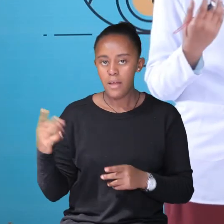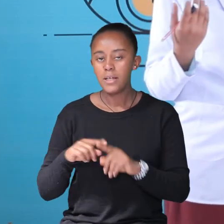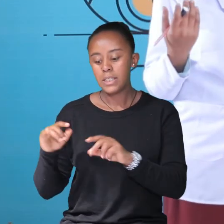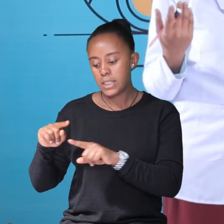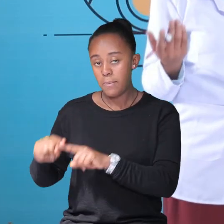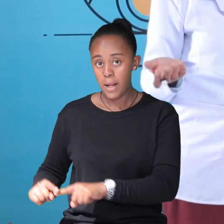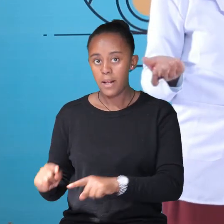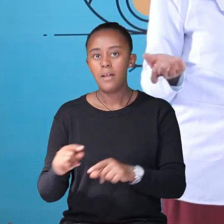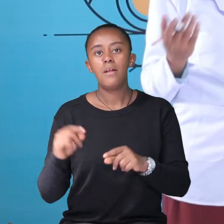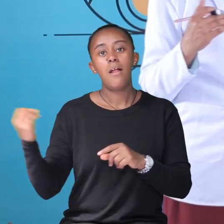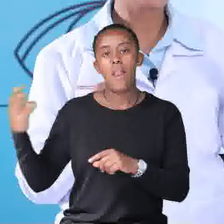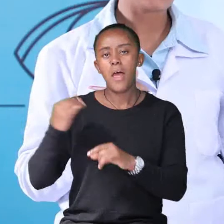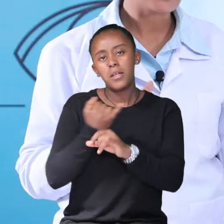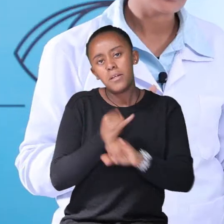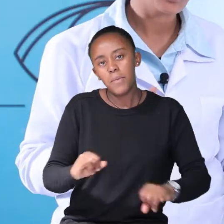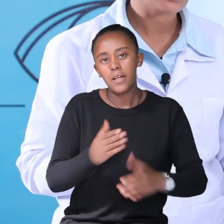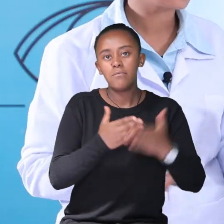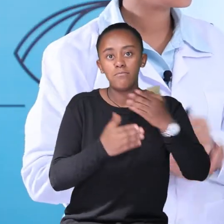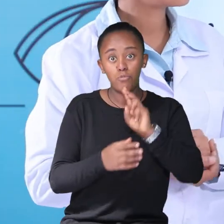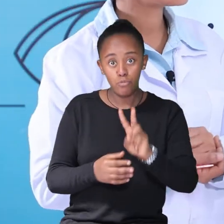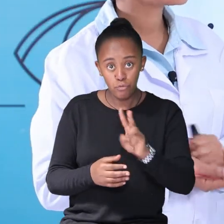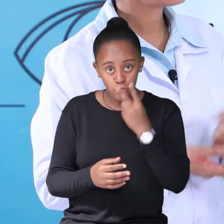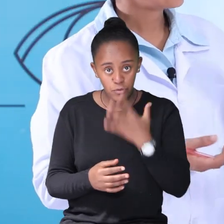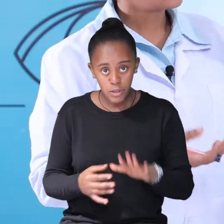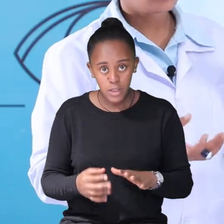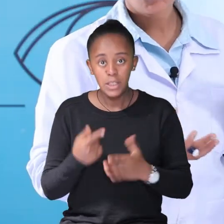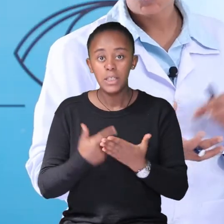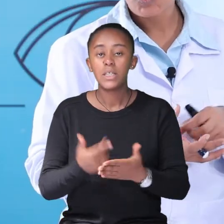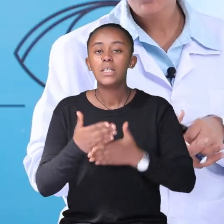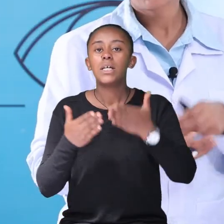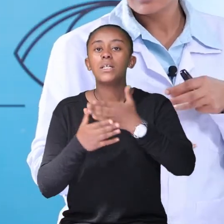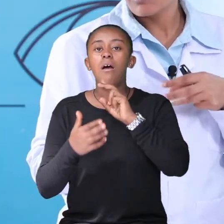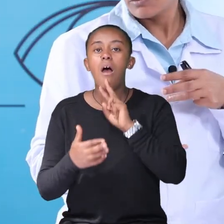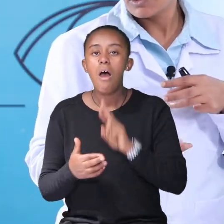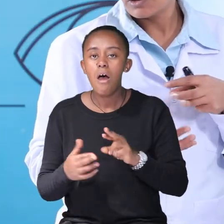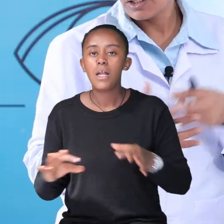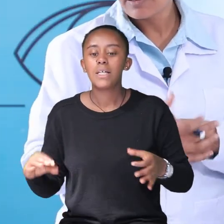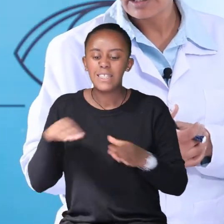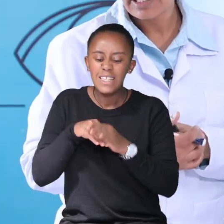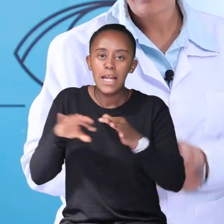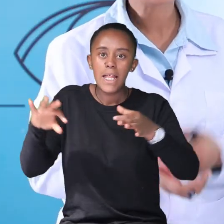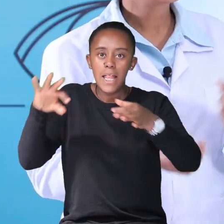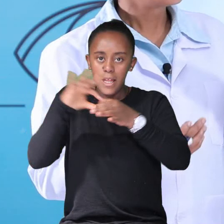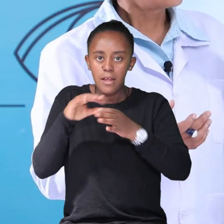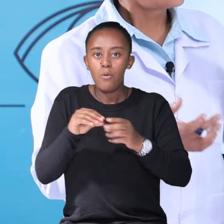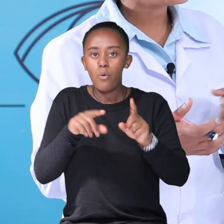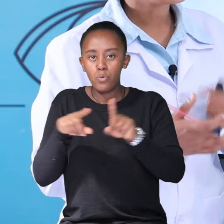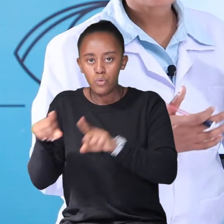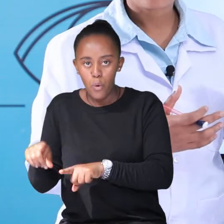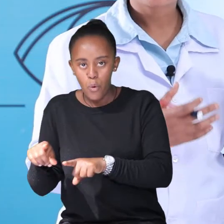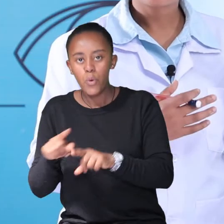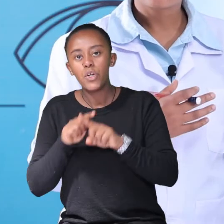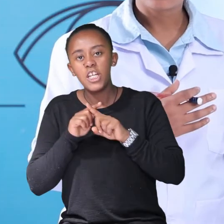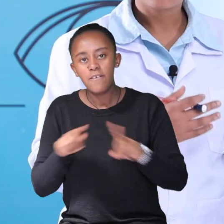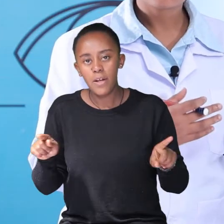light dependent and light independent stage. These two stages are interrelated, and also